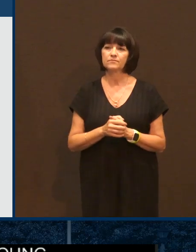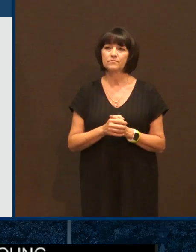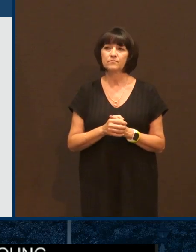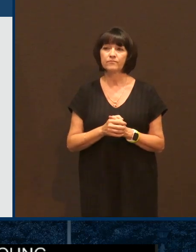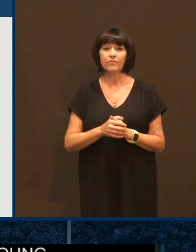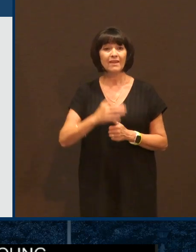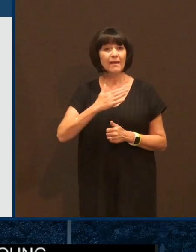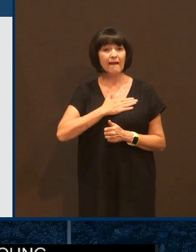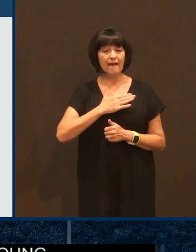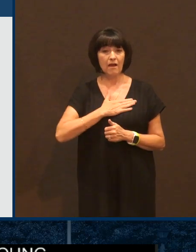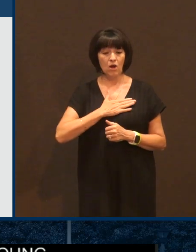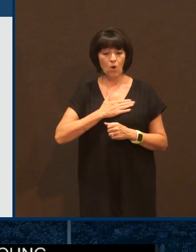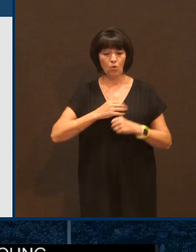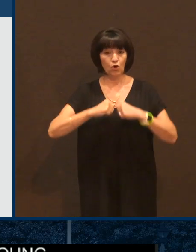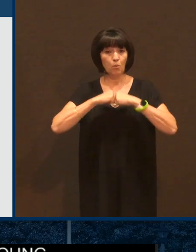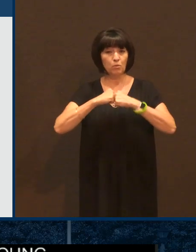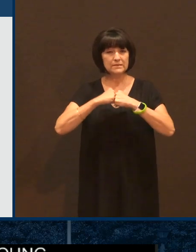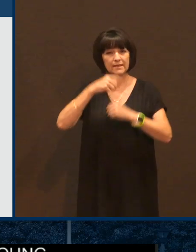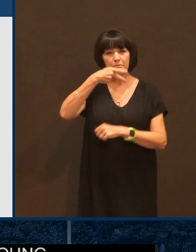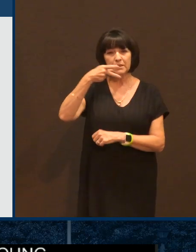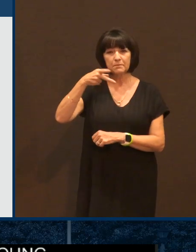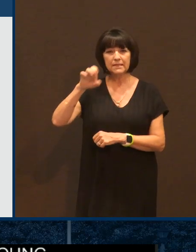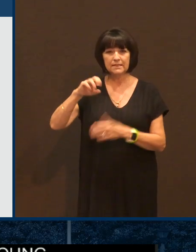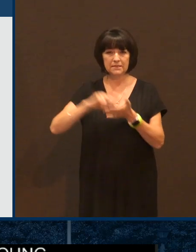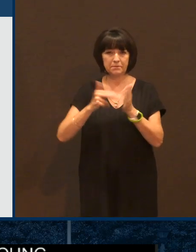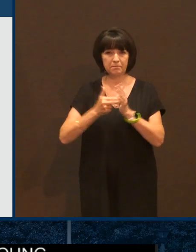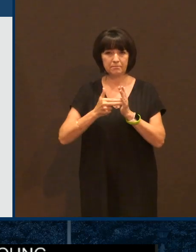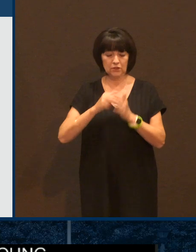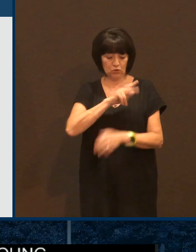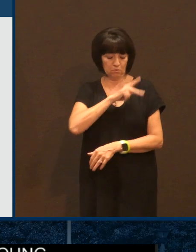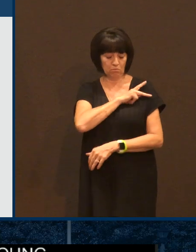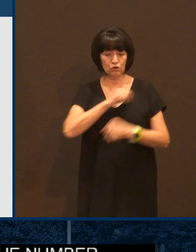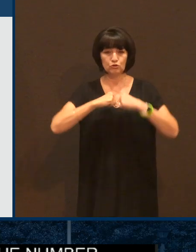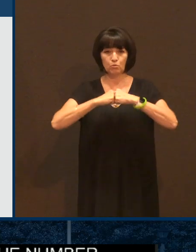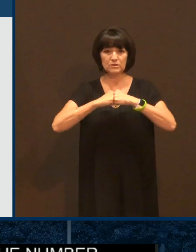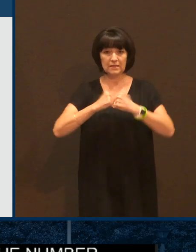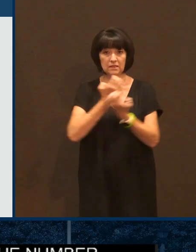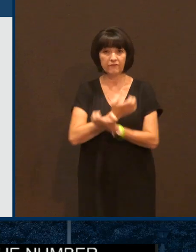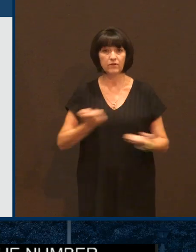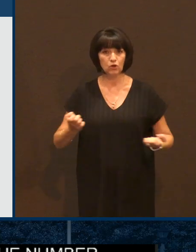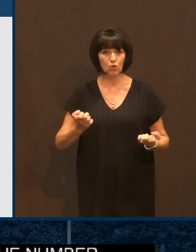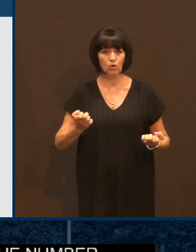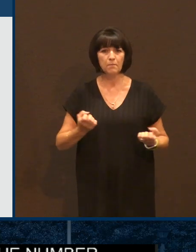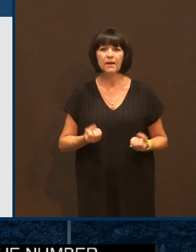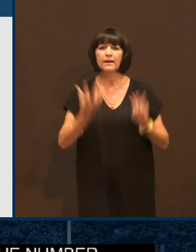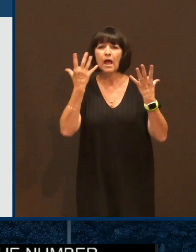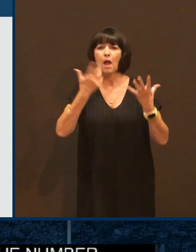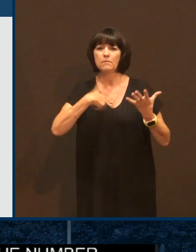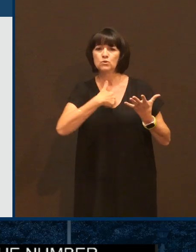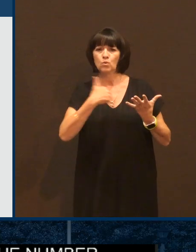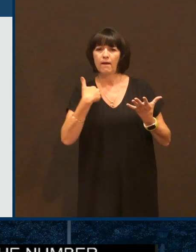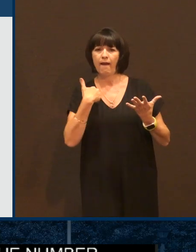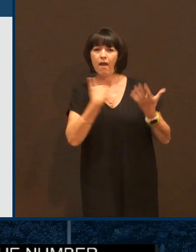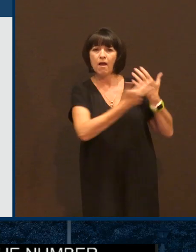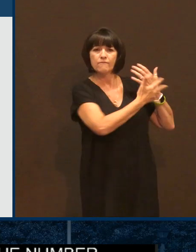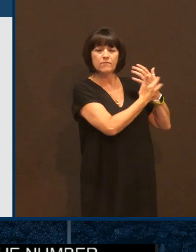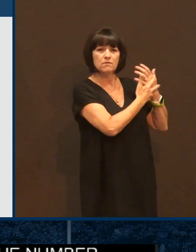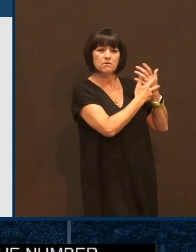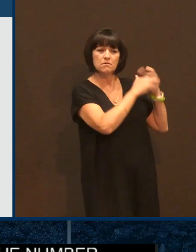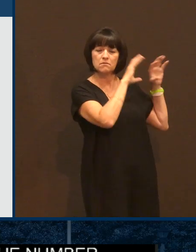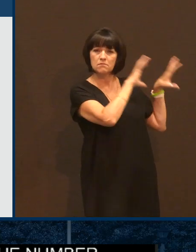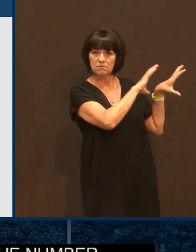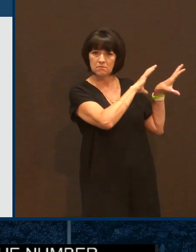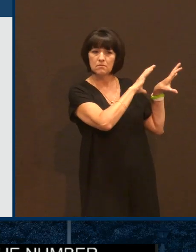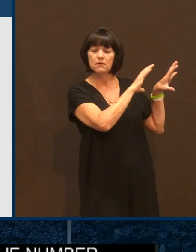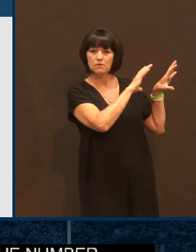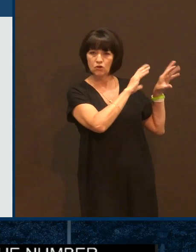for personal protective equipment. We're very focused on this as we move into the reopening of the schools,